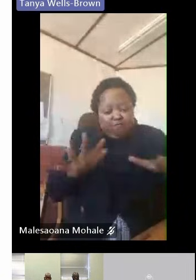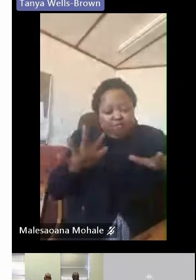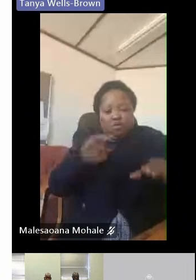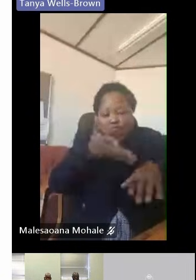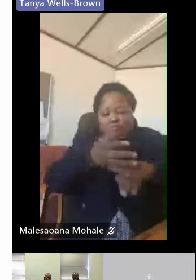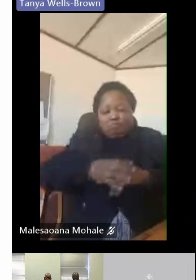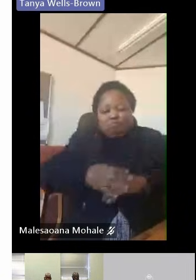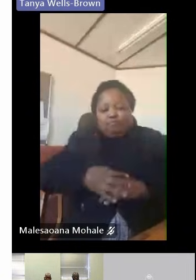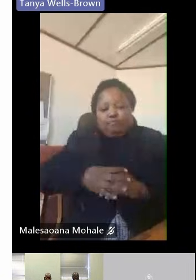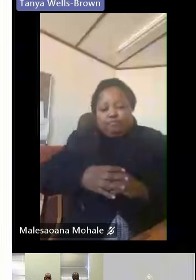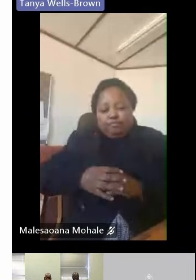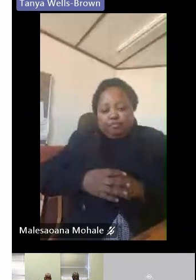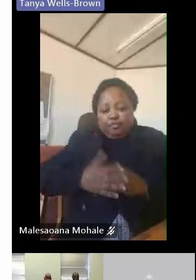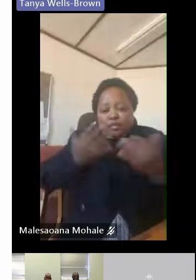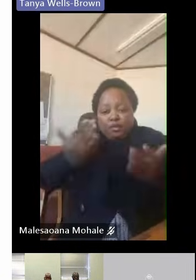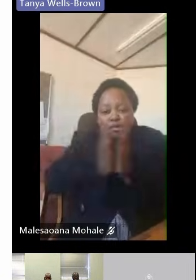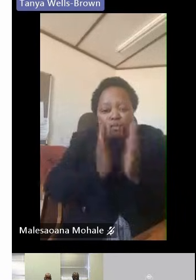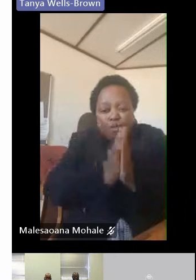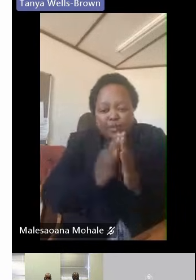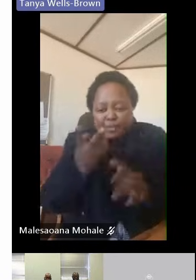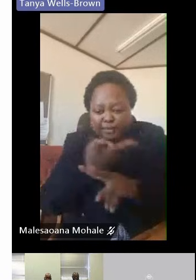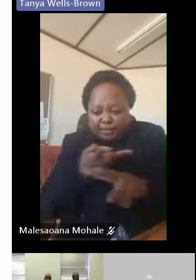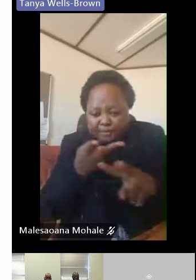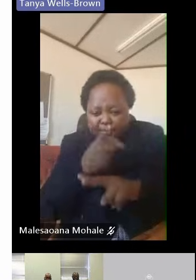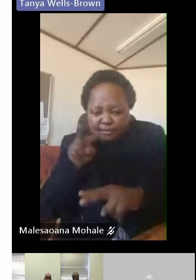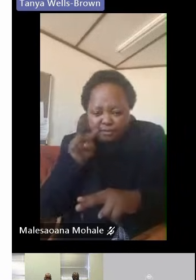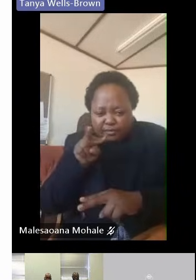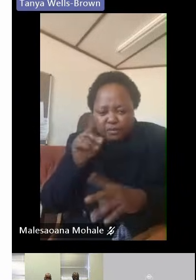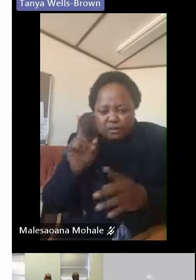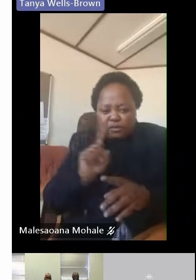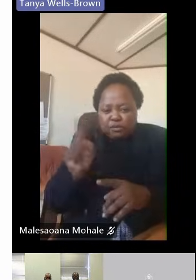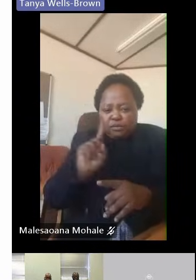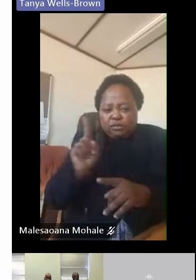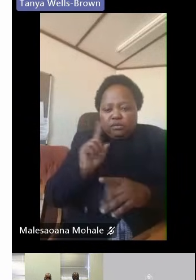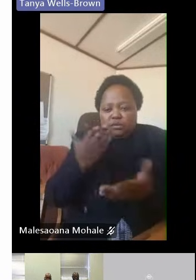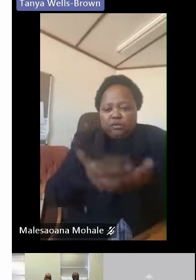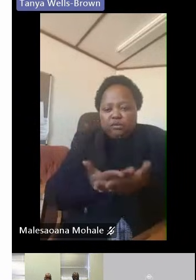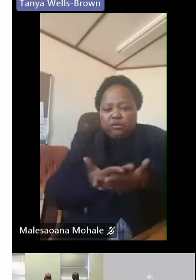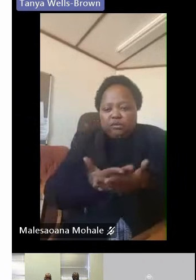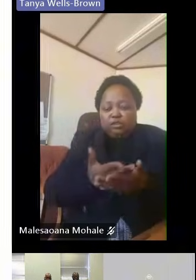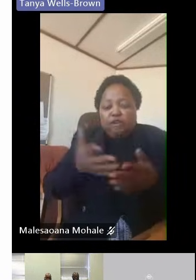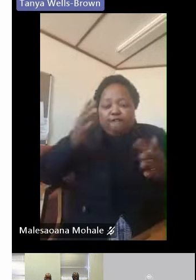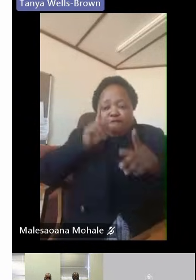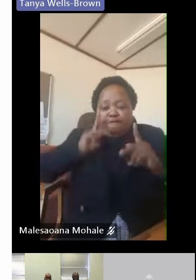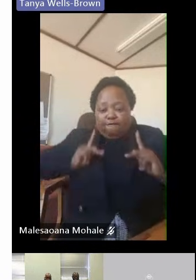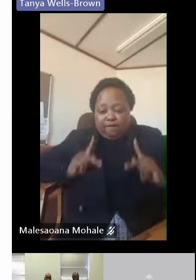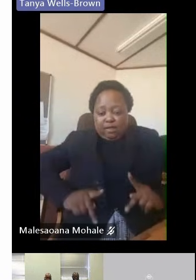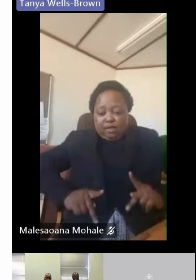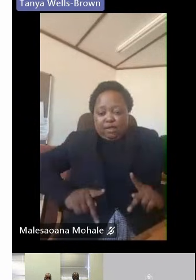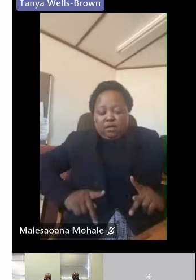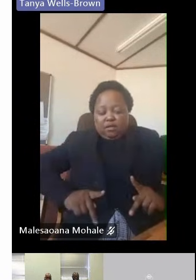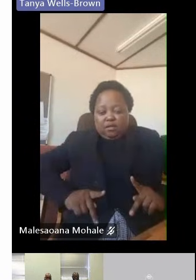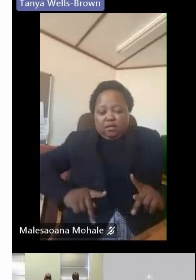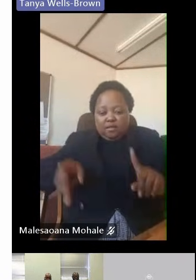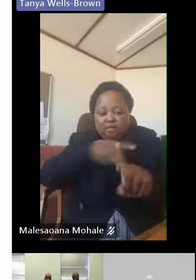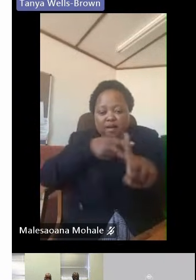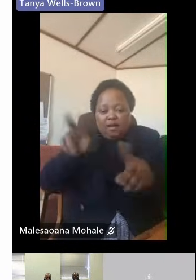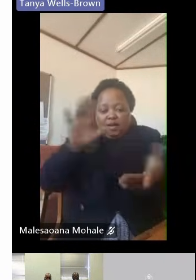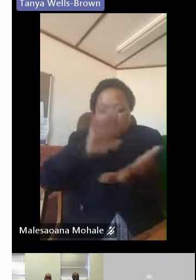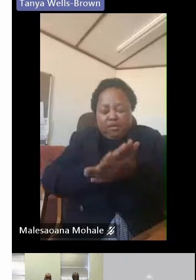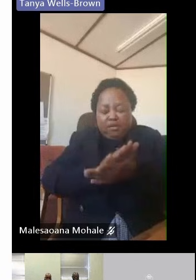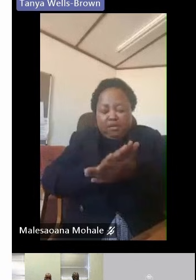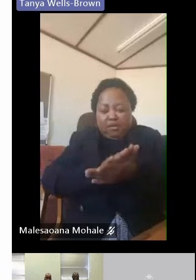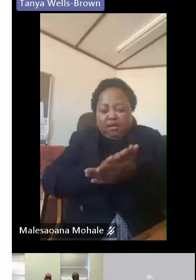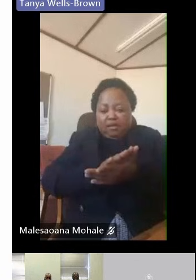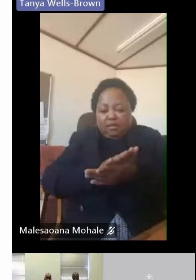The prevalence of physical violence versus sexual violence. And I just want you to hold that thought at the moment. I